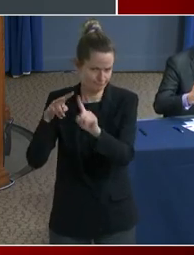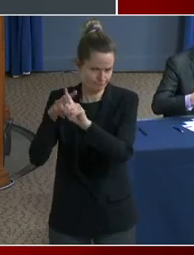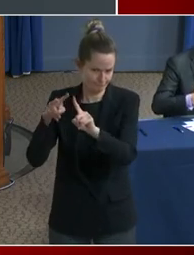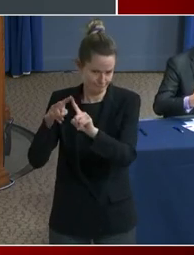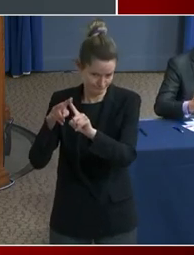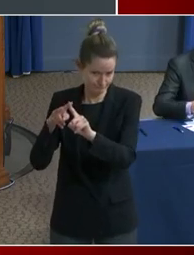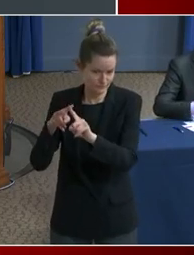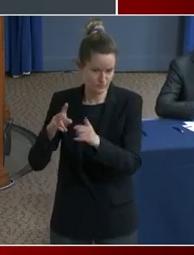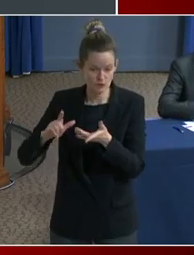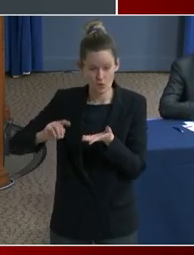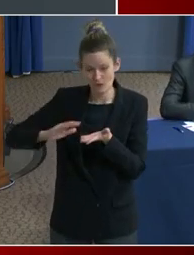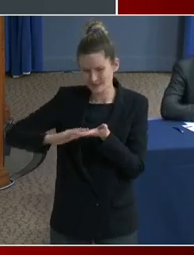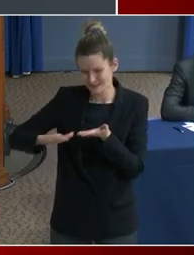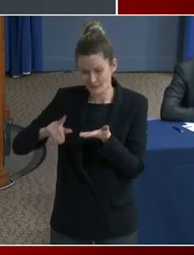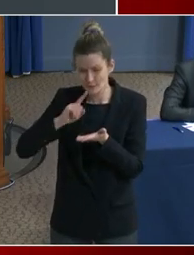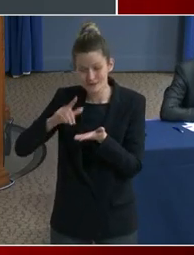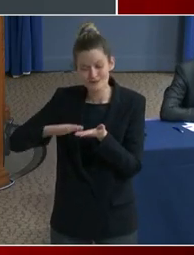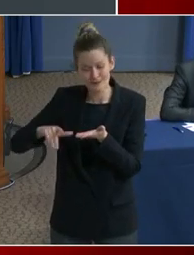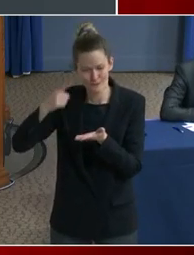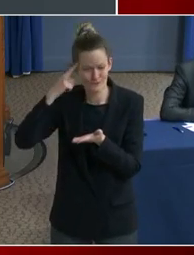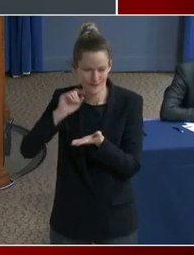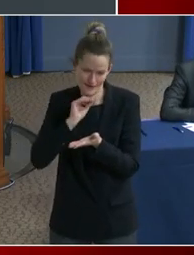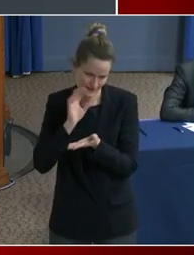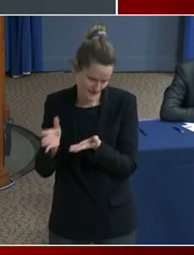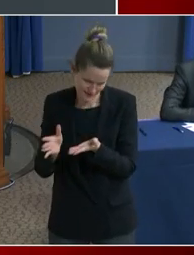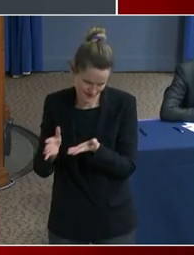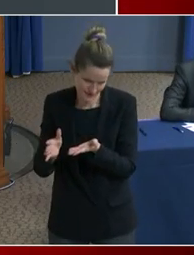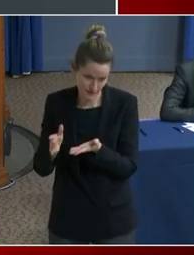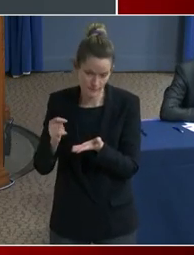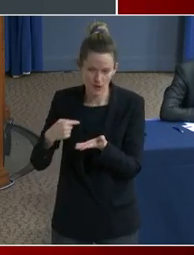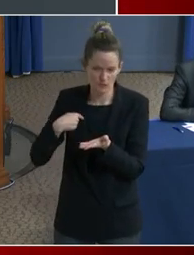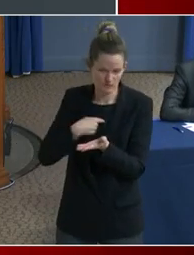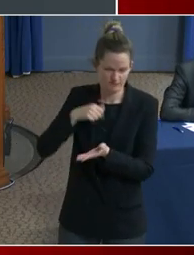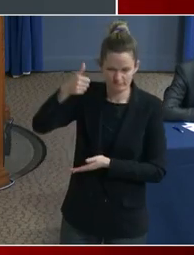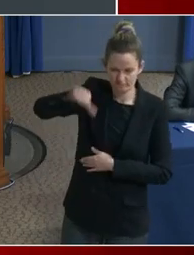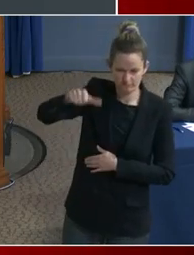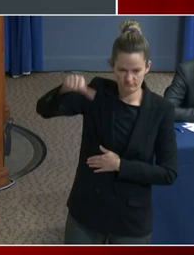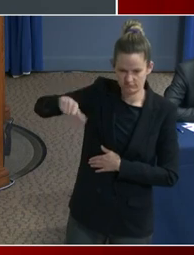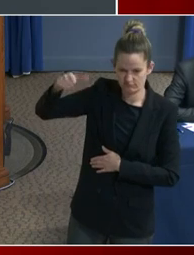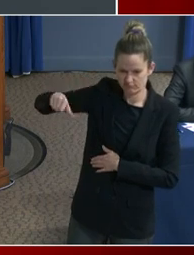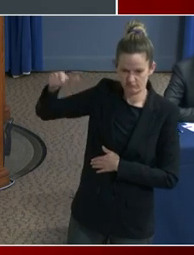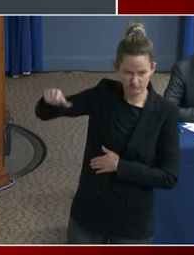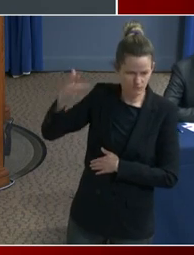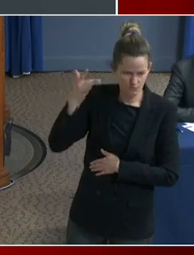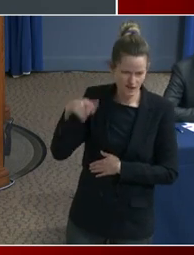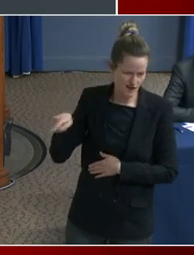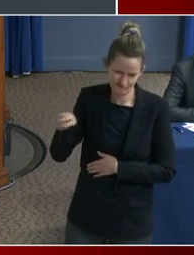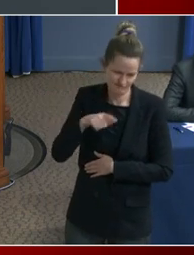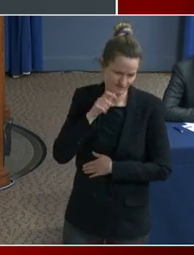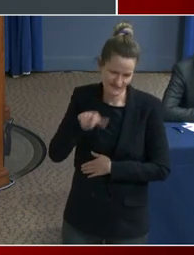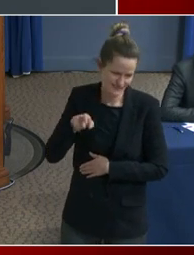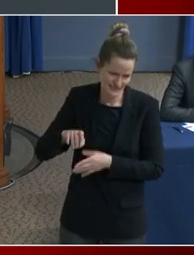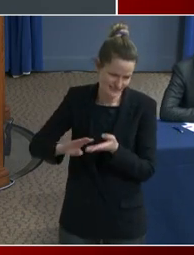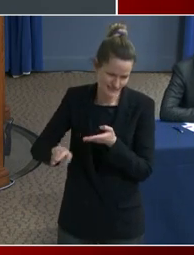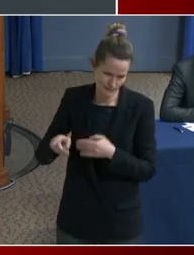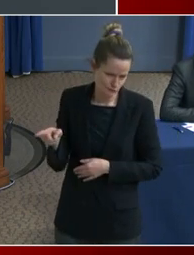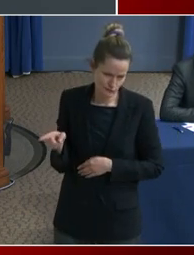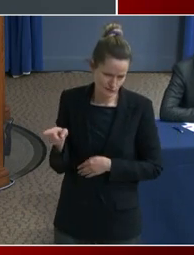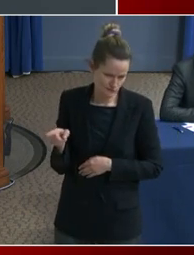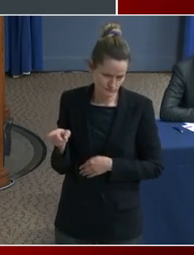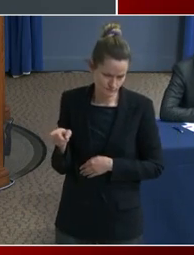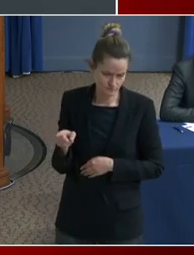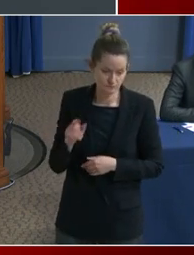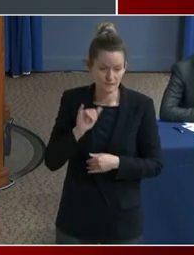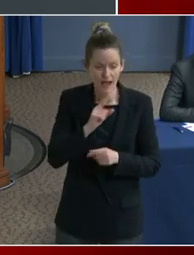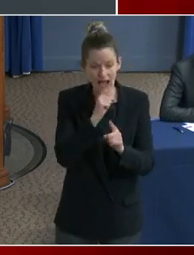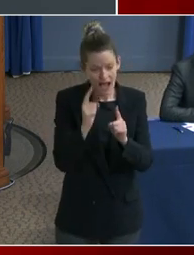didn't really have any effect. So they were actually denied because there was not a need to get a religious exemption. Medical exemptions,